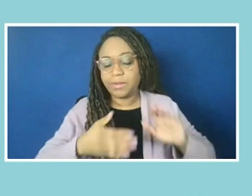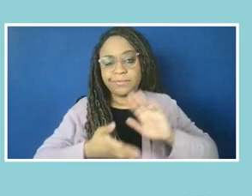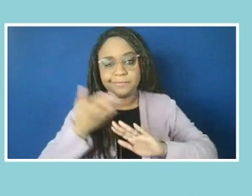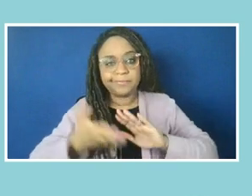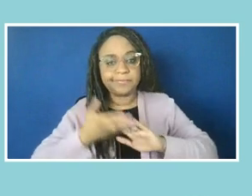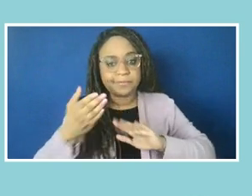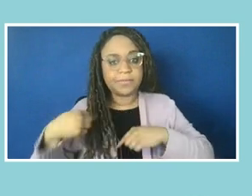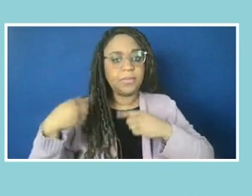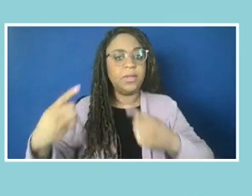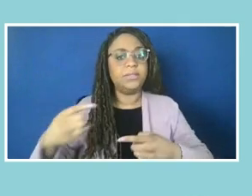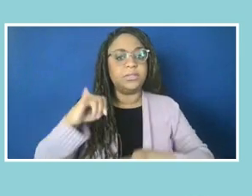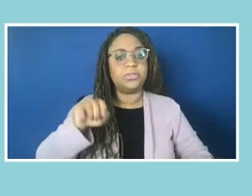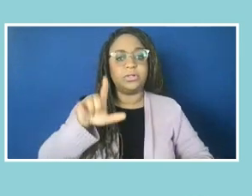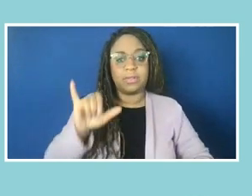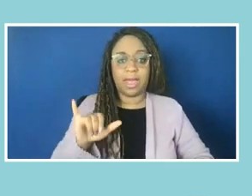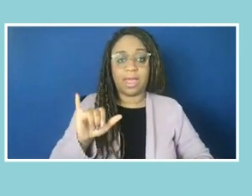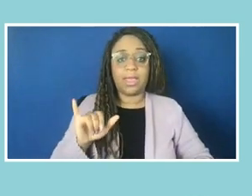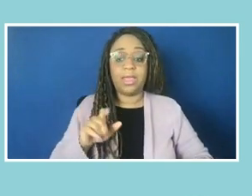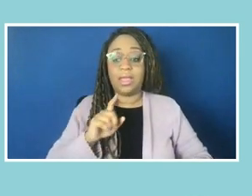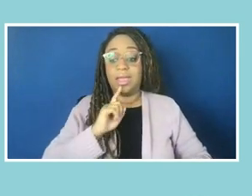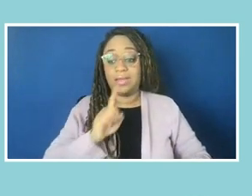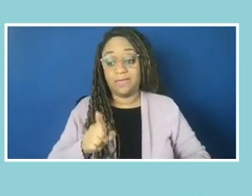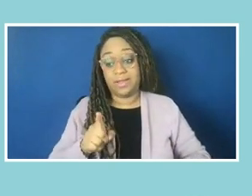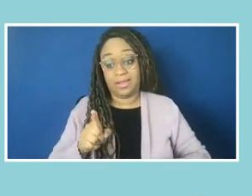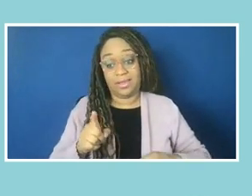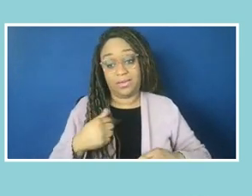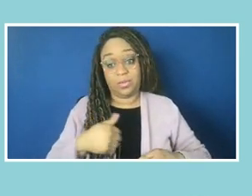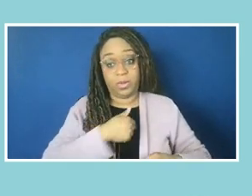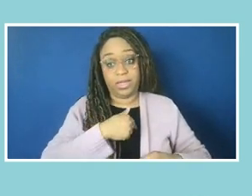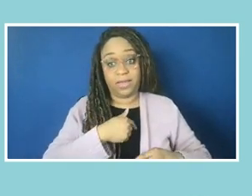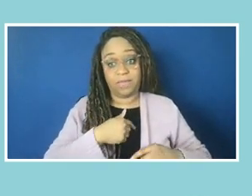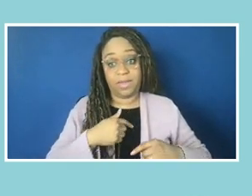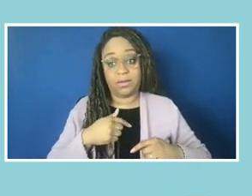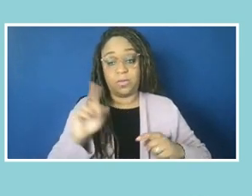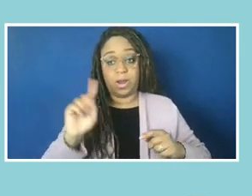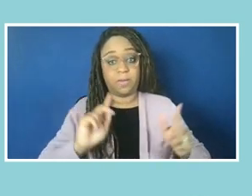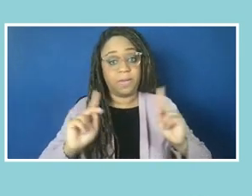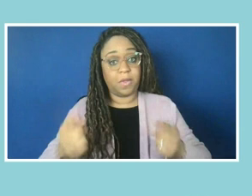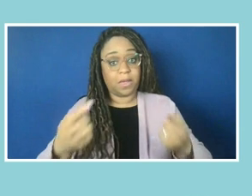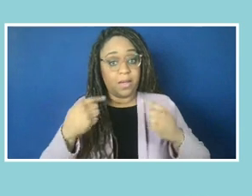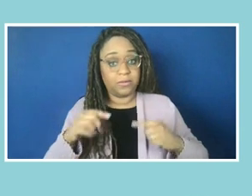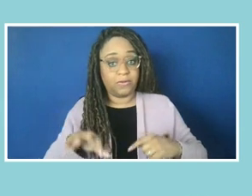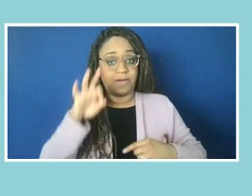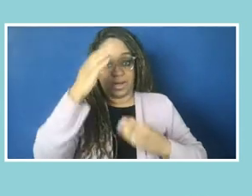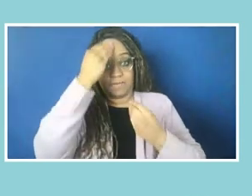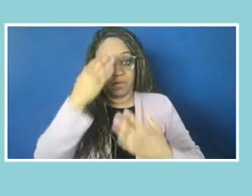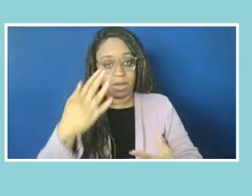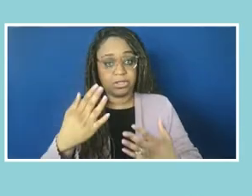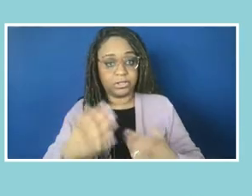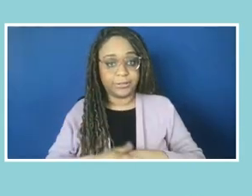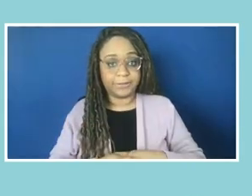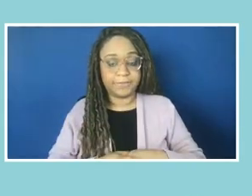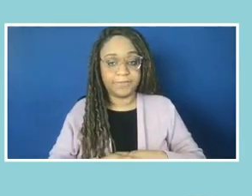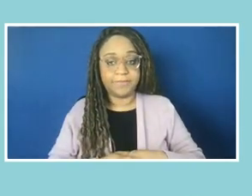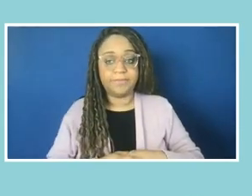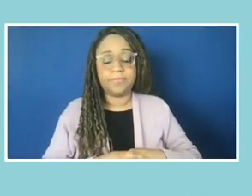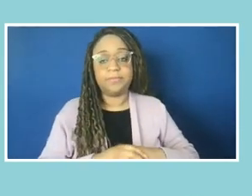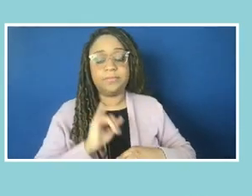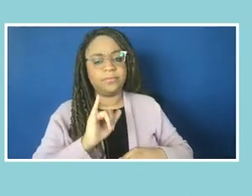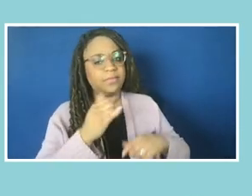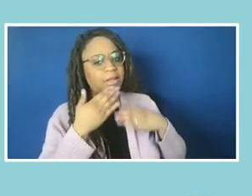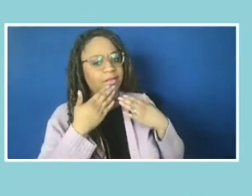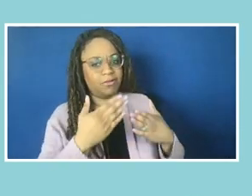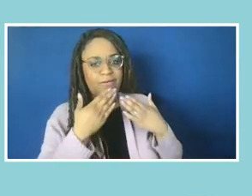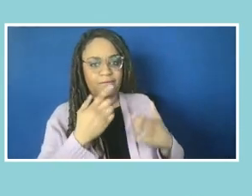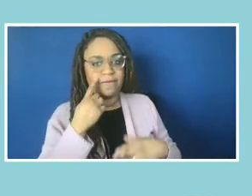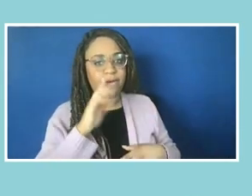lot of the information that people are looking at today. Yeah, absolutely. Really thankful for the work that you all have done over